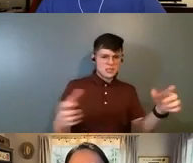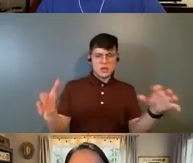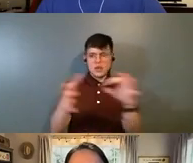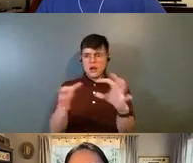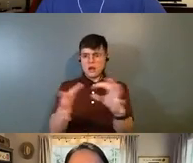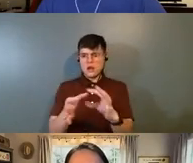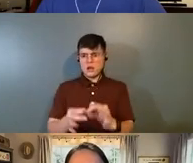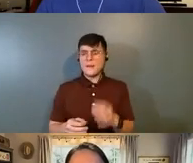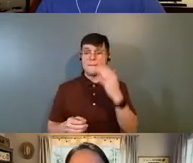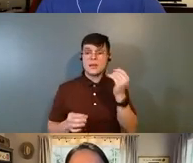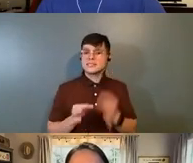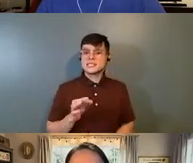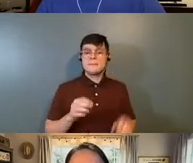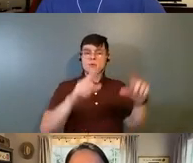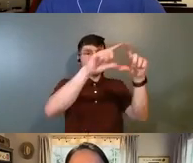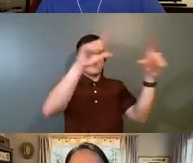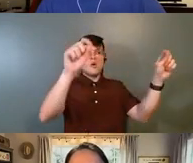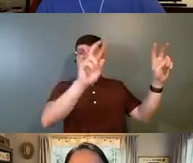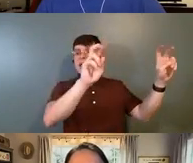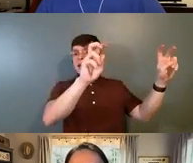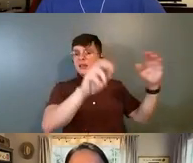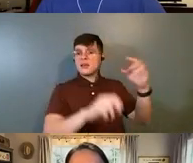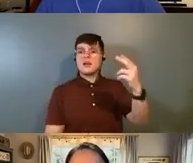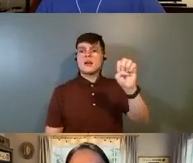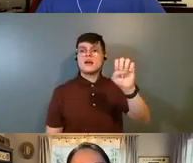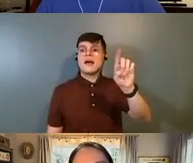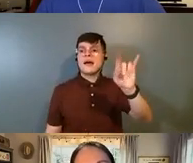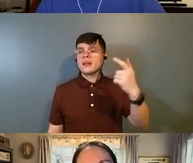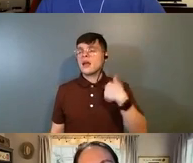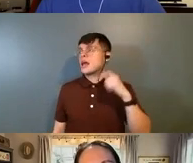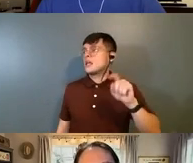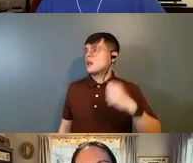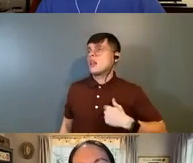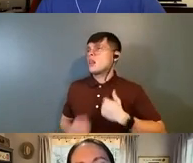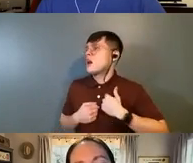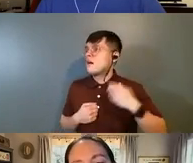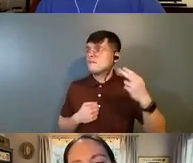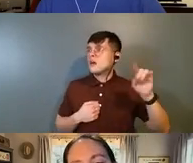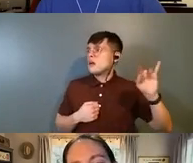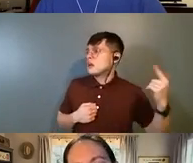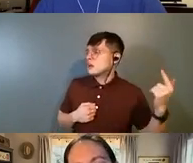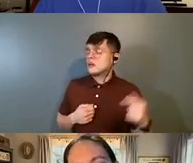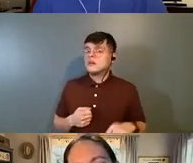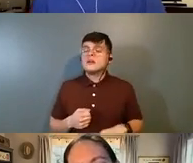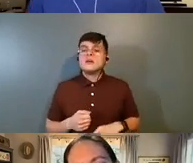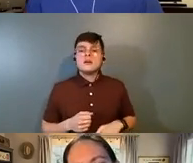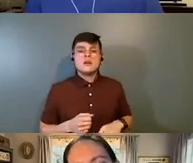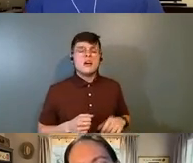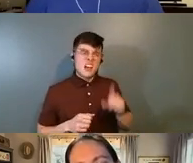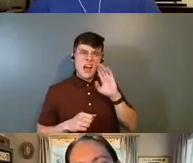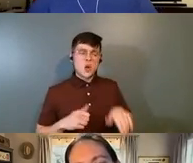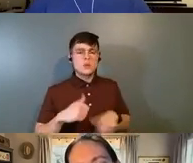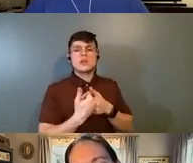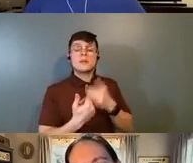simple, you know. Headings. I need headings. I love headings. Yeah. Well, it's almost like, and this is, I know, a challenge because you